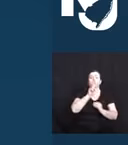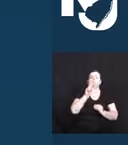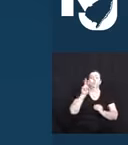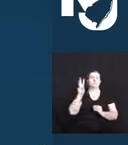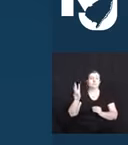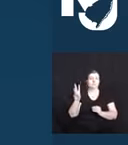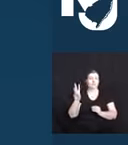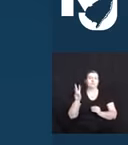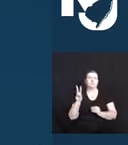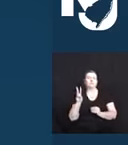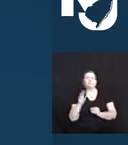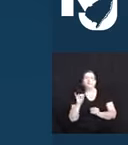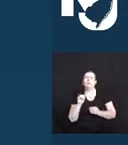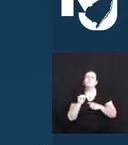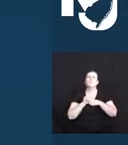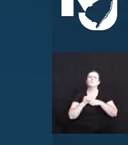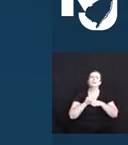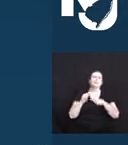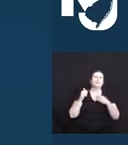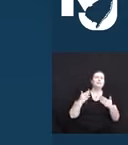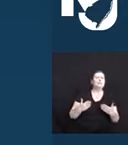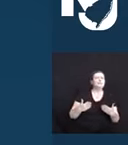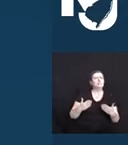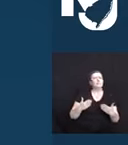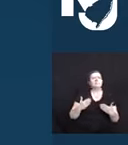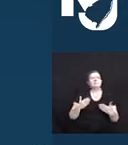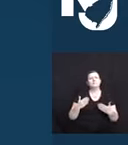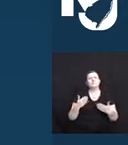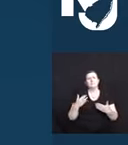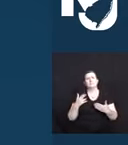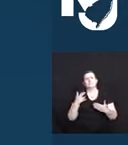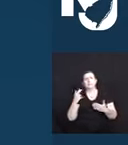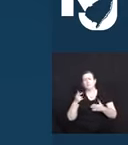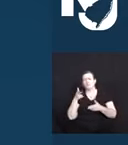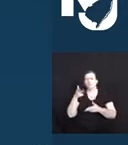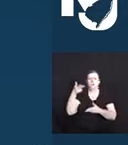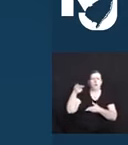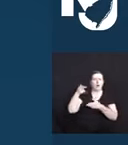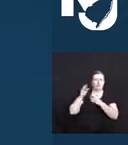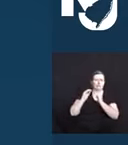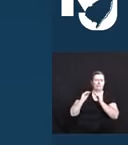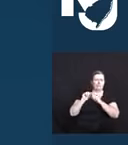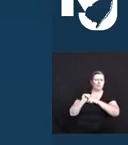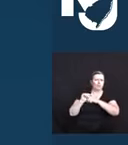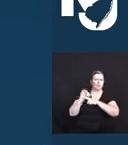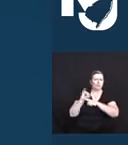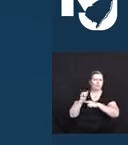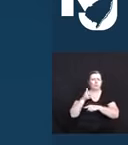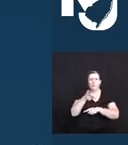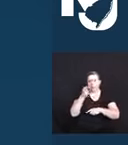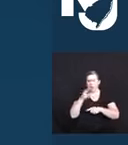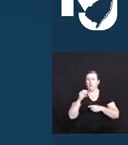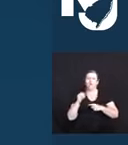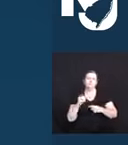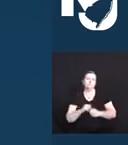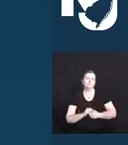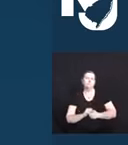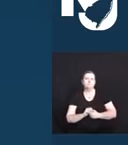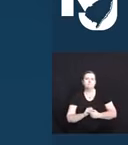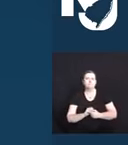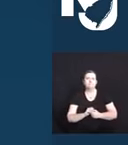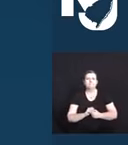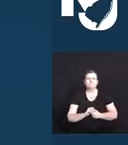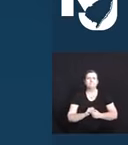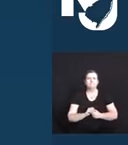and firearms instructor, and started one of Morris County's first crime prevention programs in the